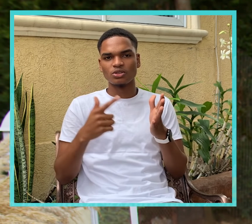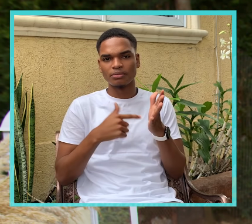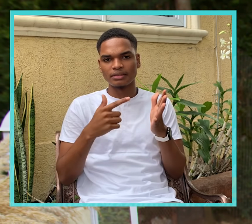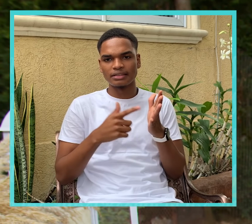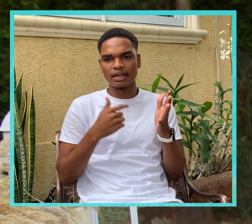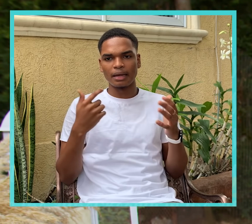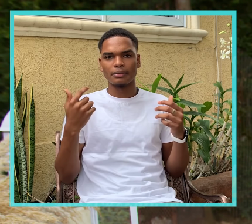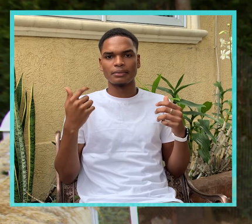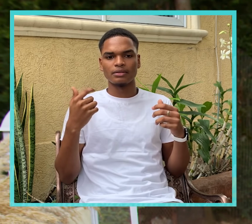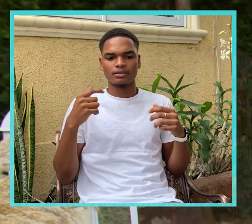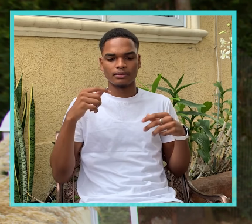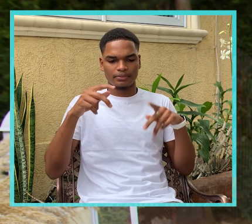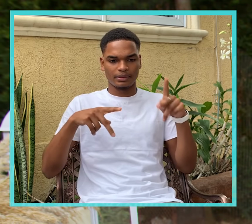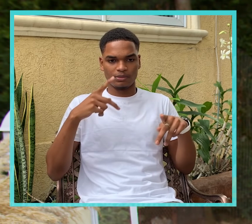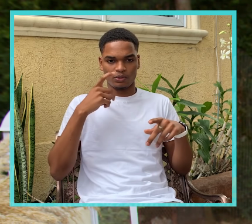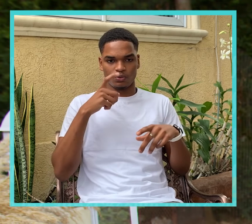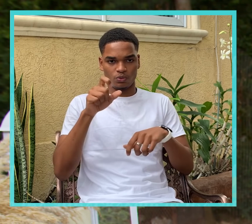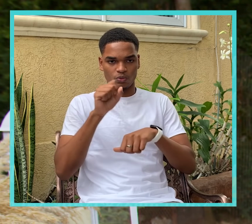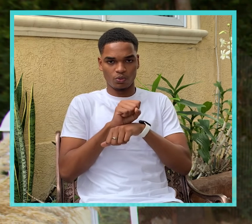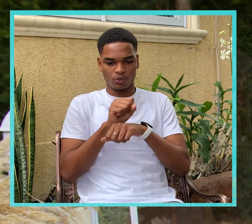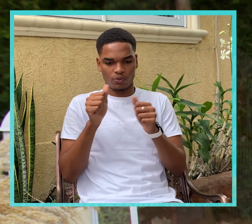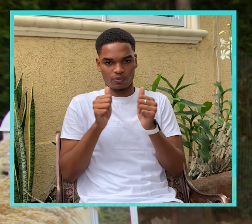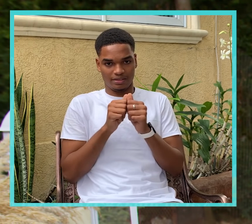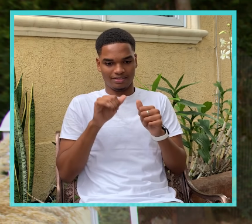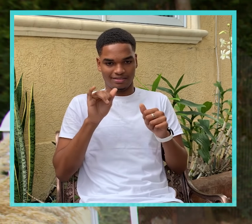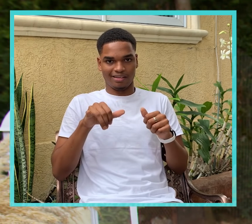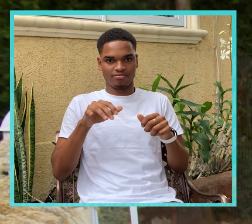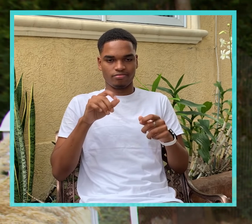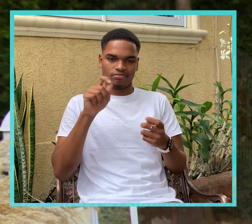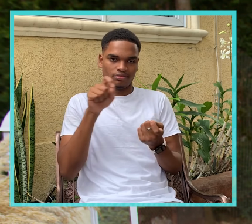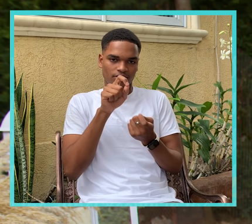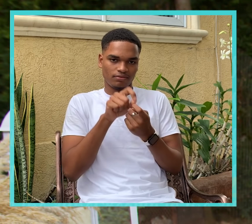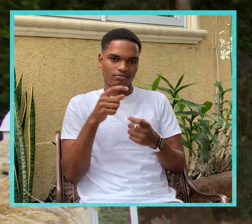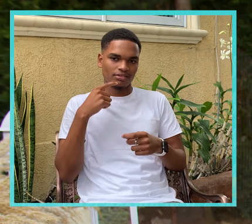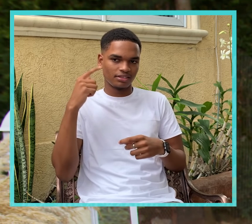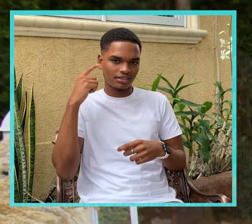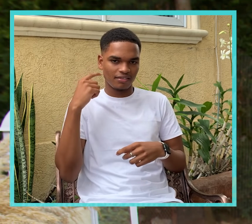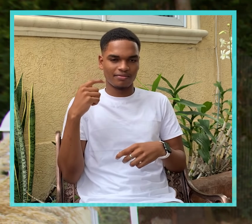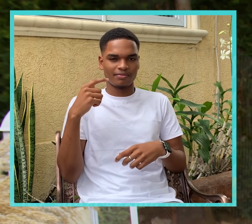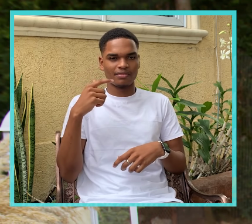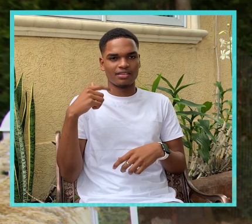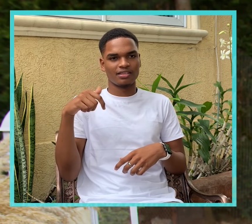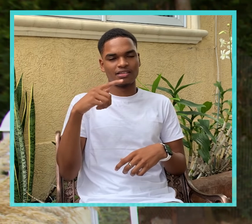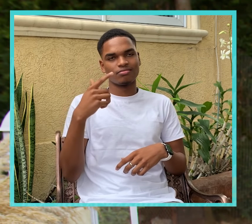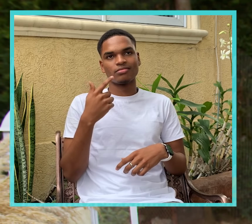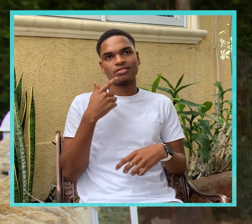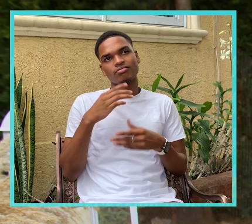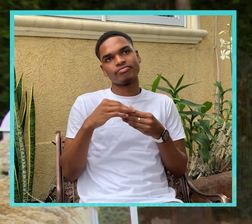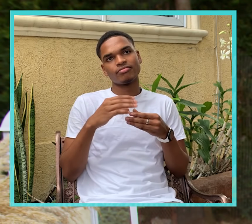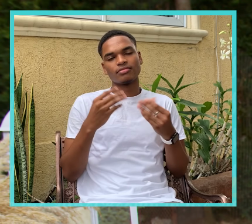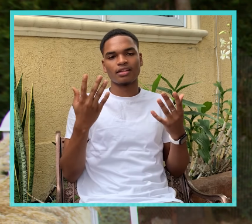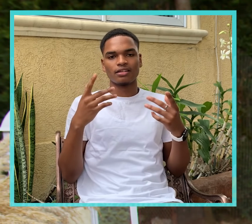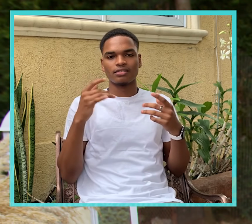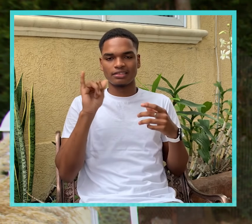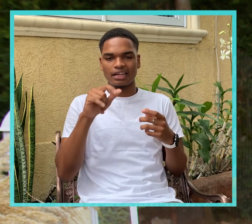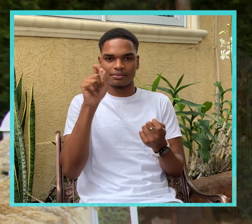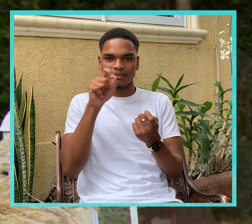we operate within a particular world, being people who have normal, uh, what would you say? Language,